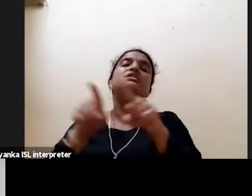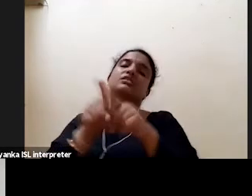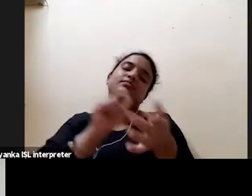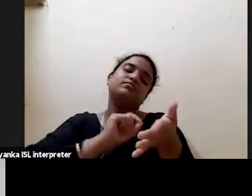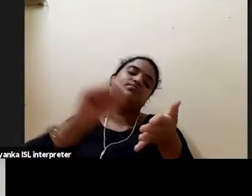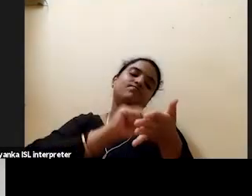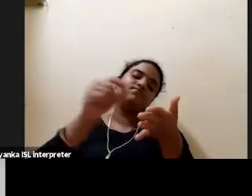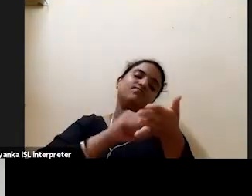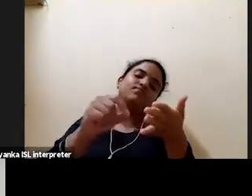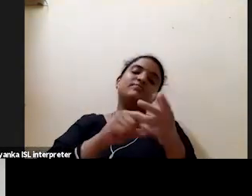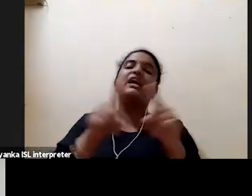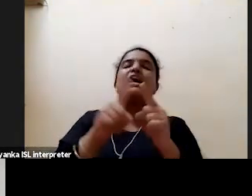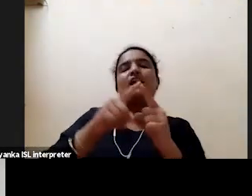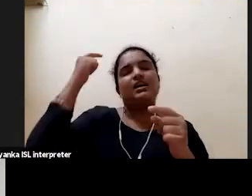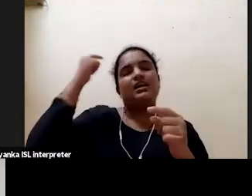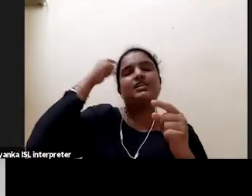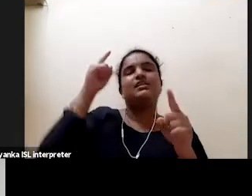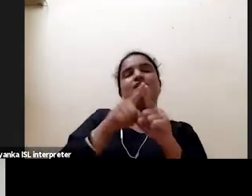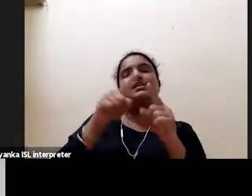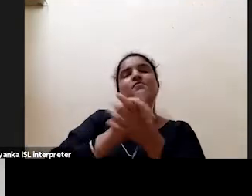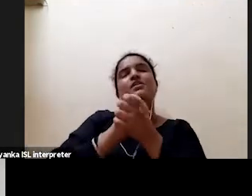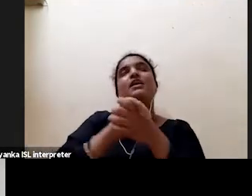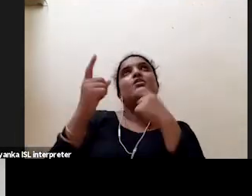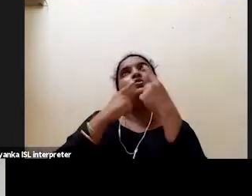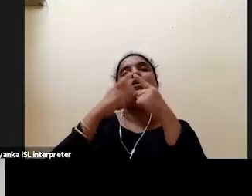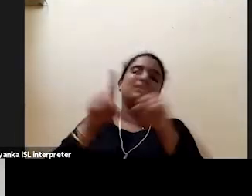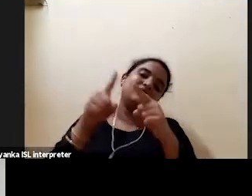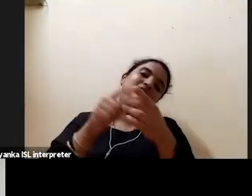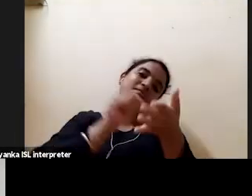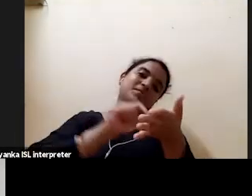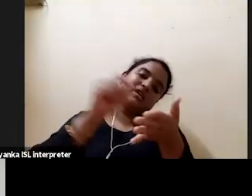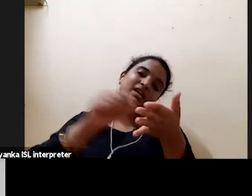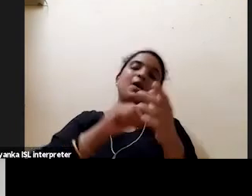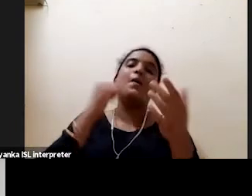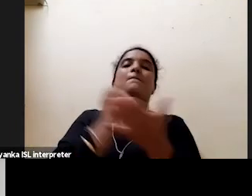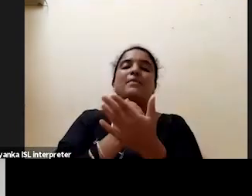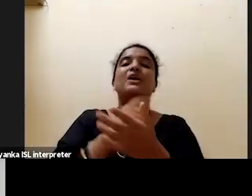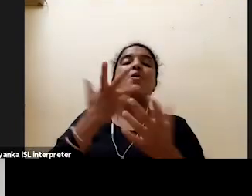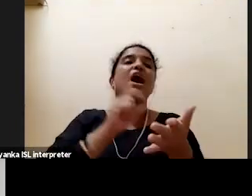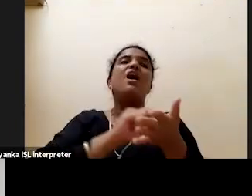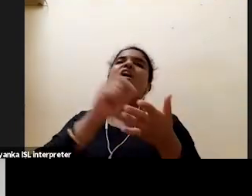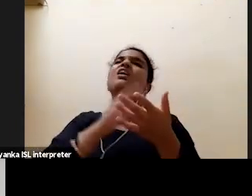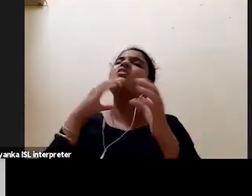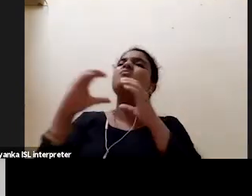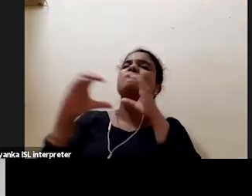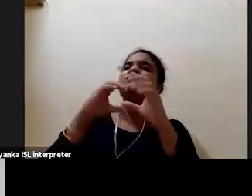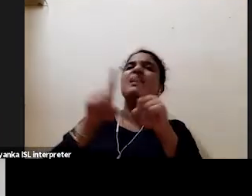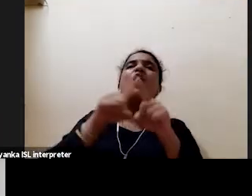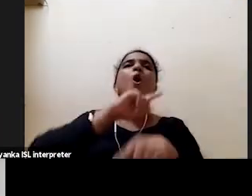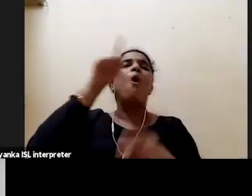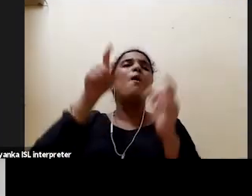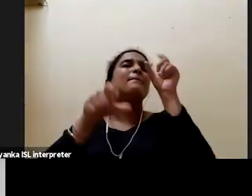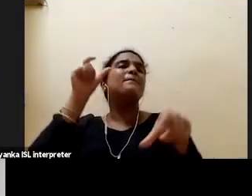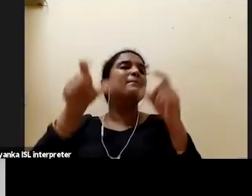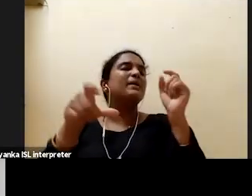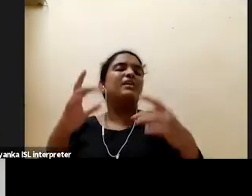your friends. Just keep them in mind, and think that you're writing them a letter. And that's when your writing will be so conversational, and that is the highlight of a